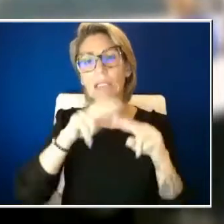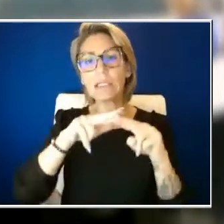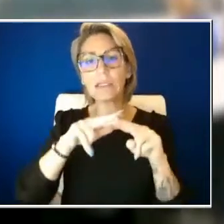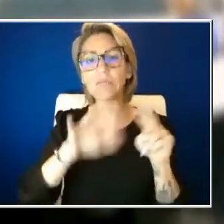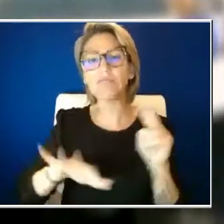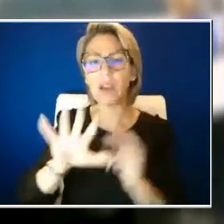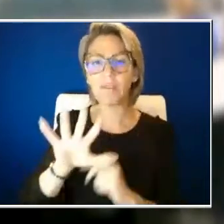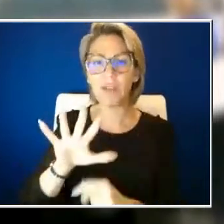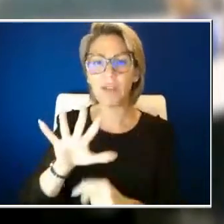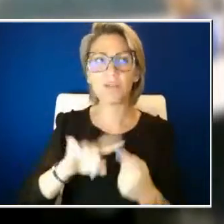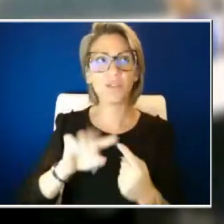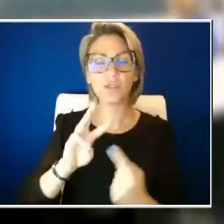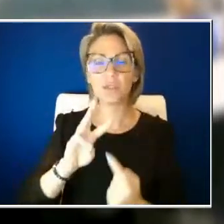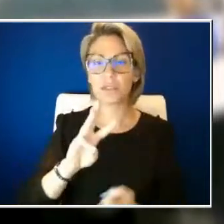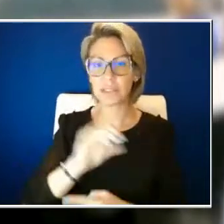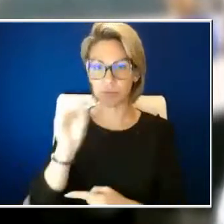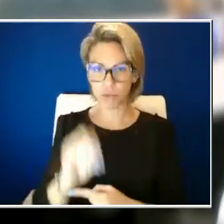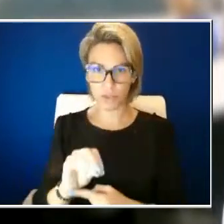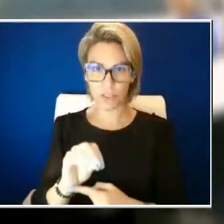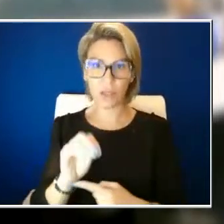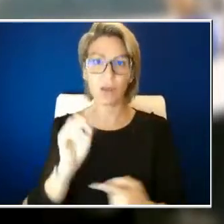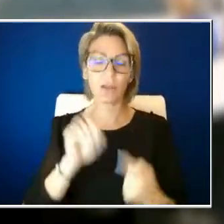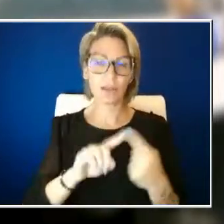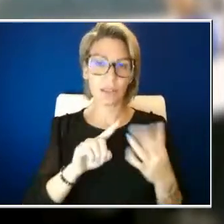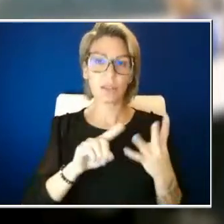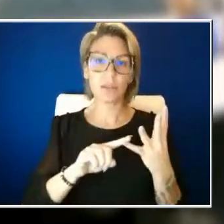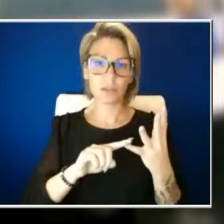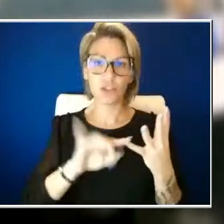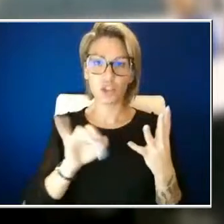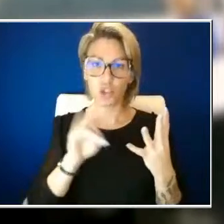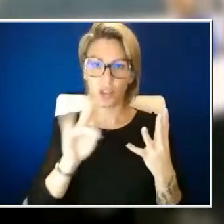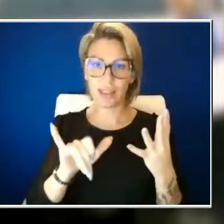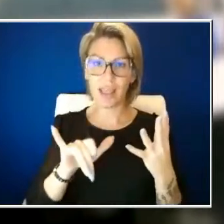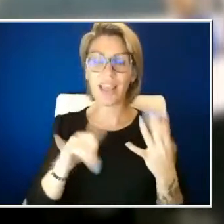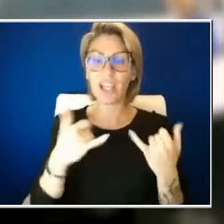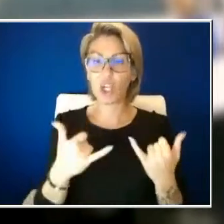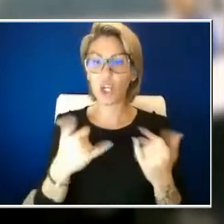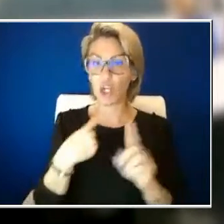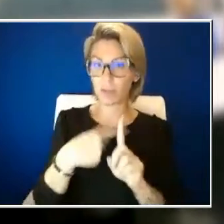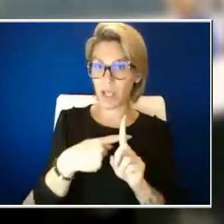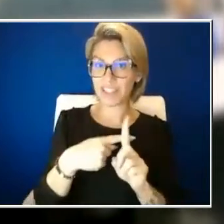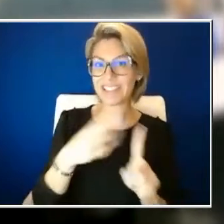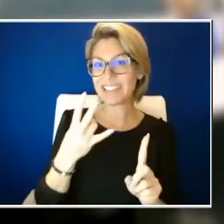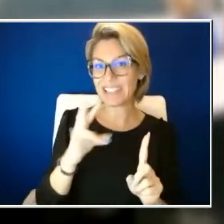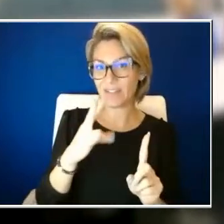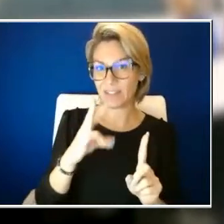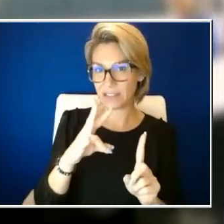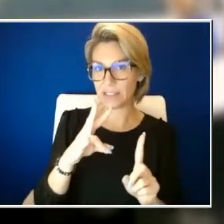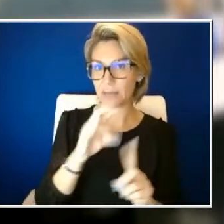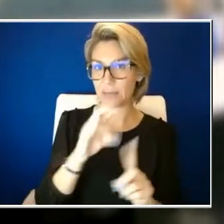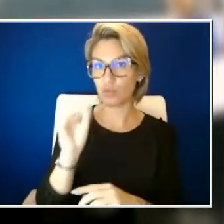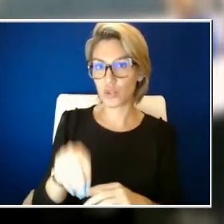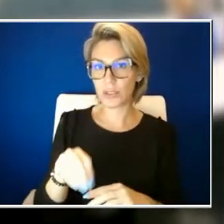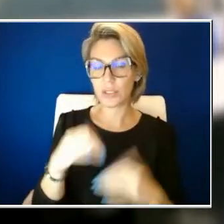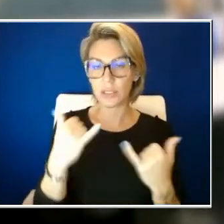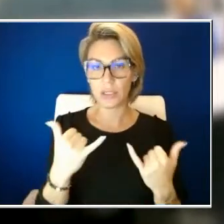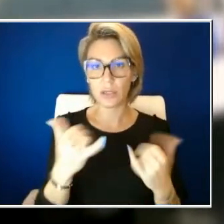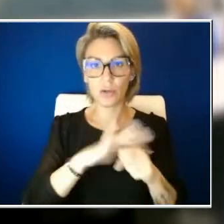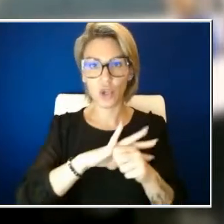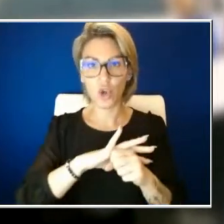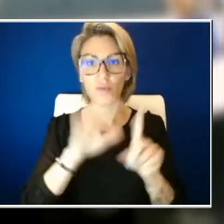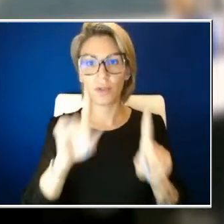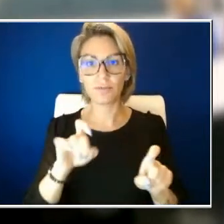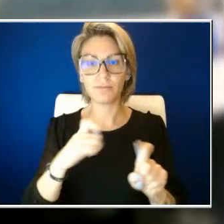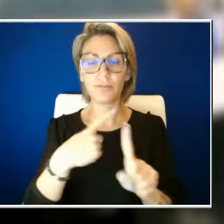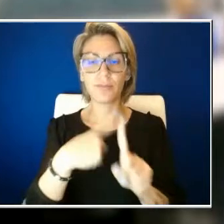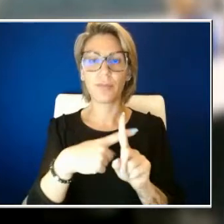6% up until late July, and now our current positivity this week is 17%. In addition, our